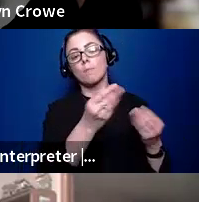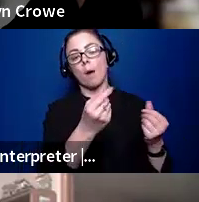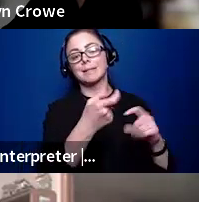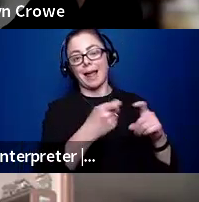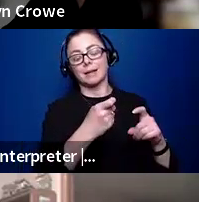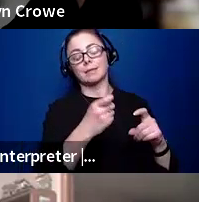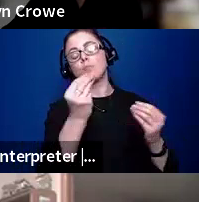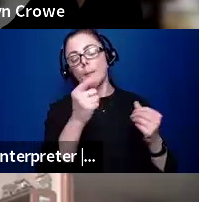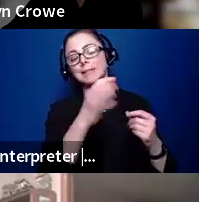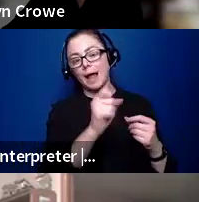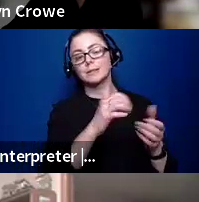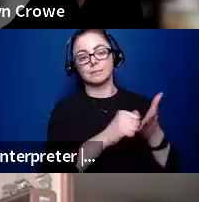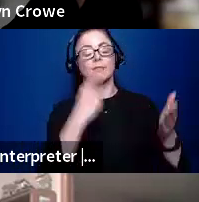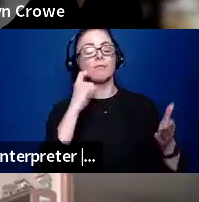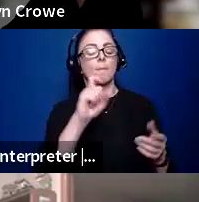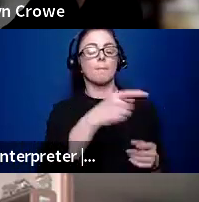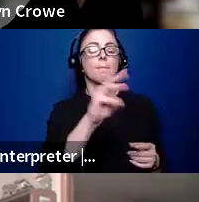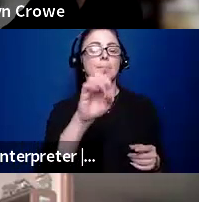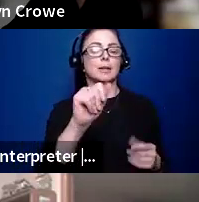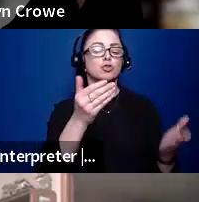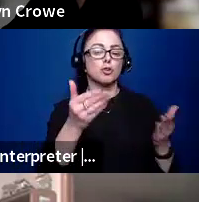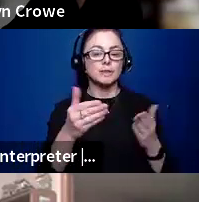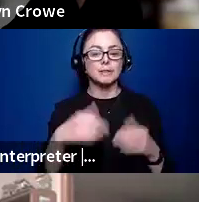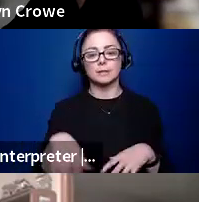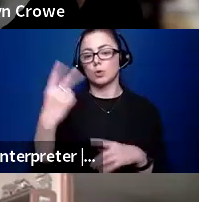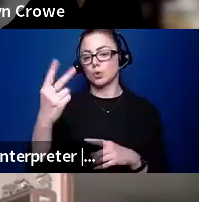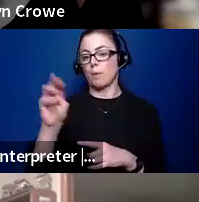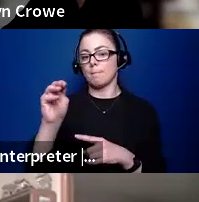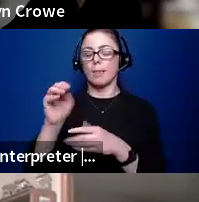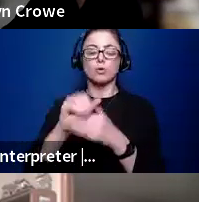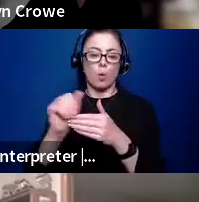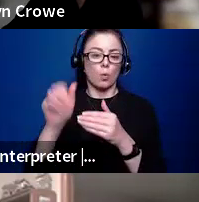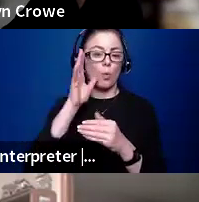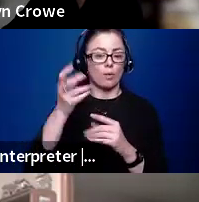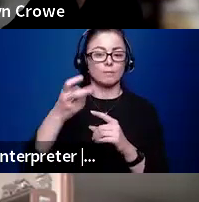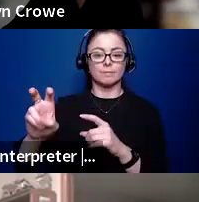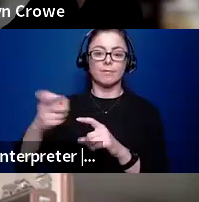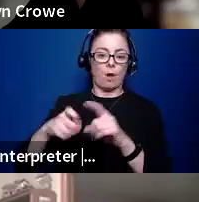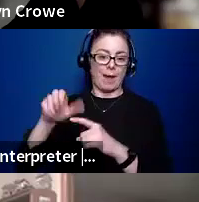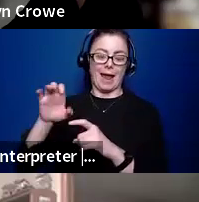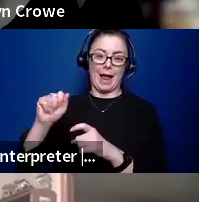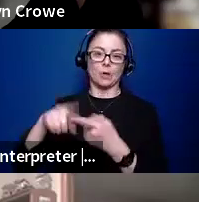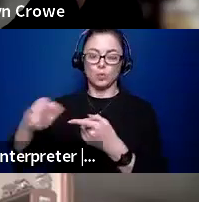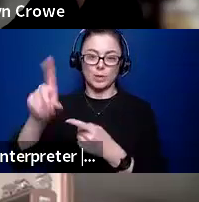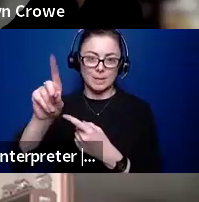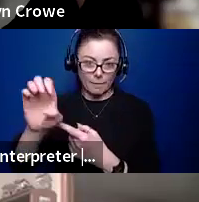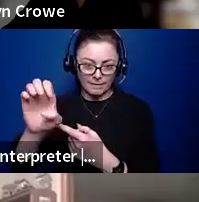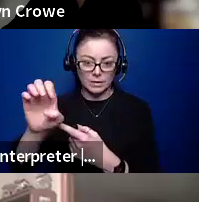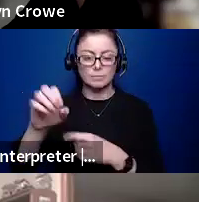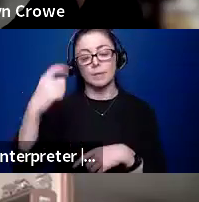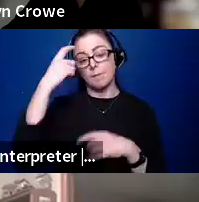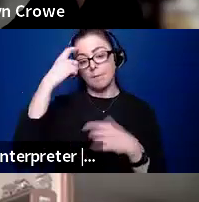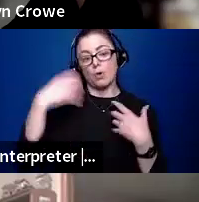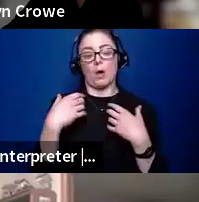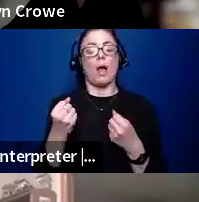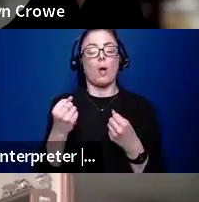in professional development from AEAs to the Department of Ed. And it would shift $3.3 million in mental health funding to the Department of